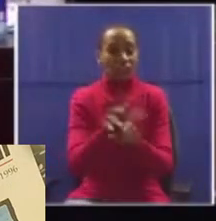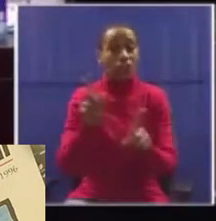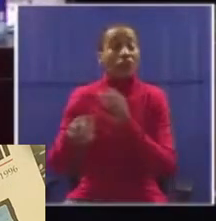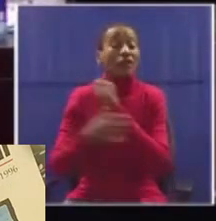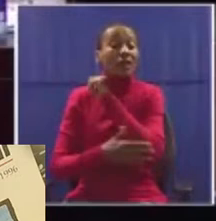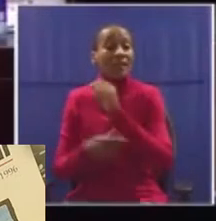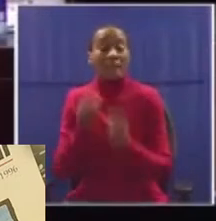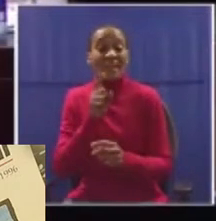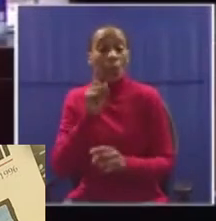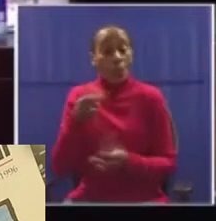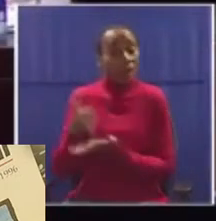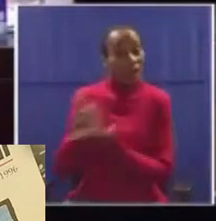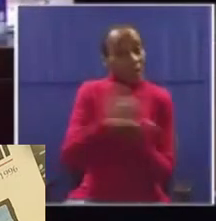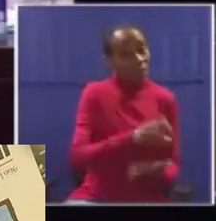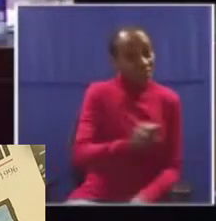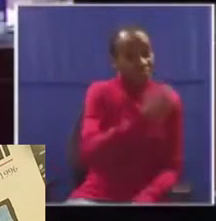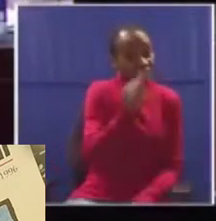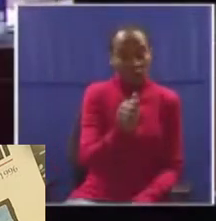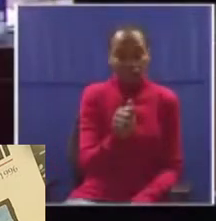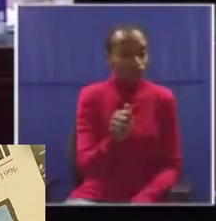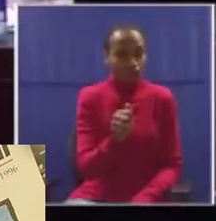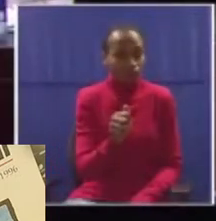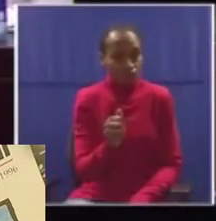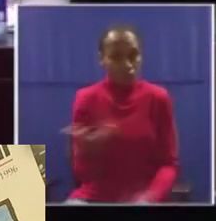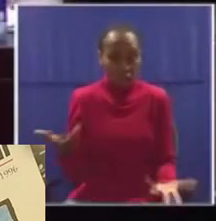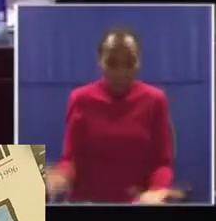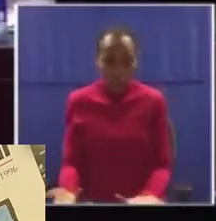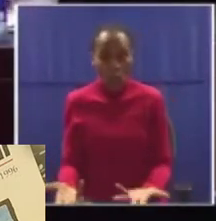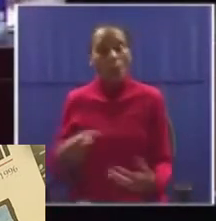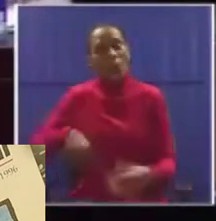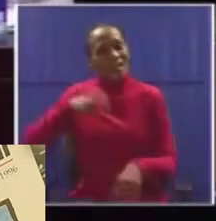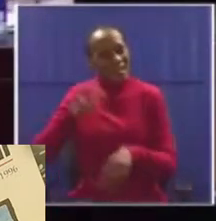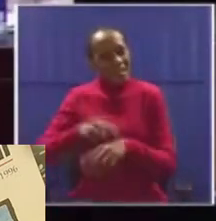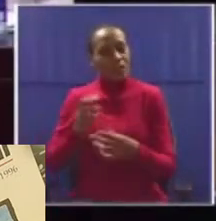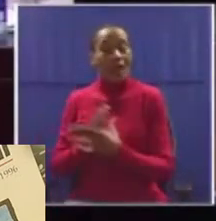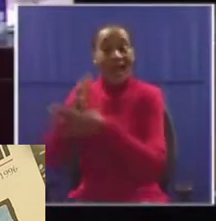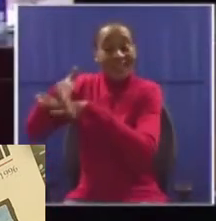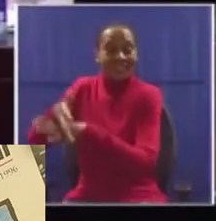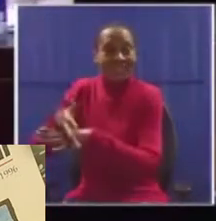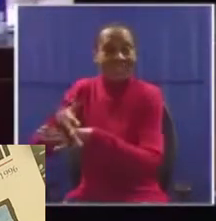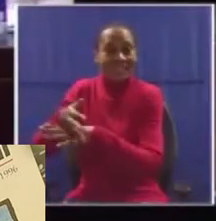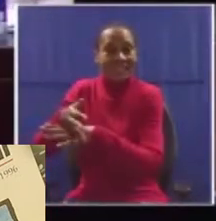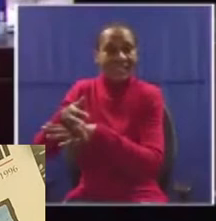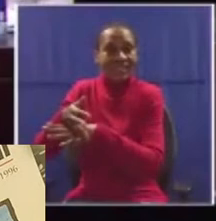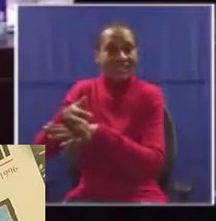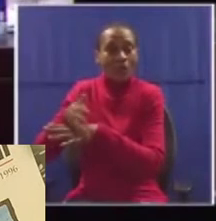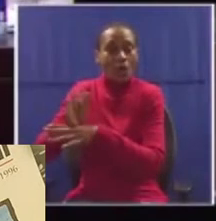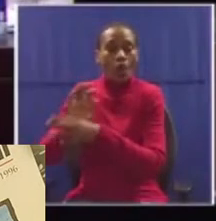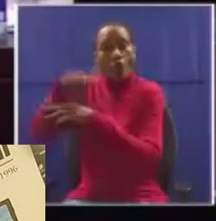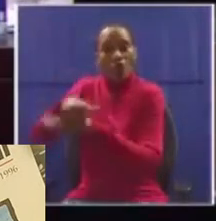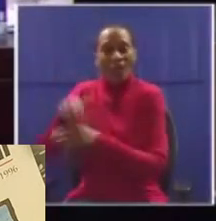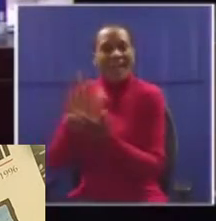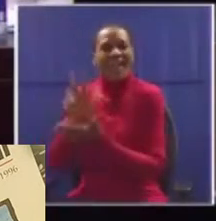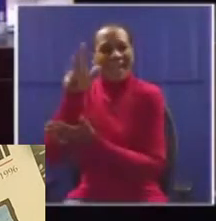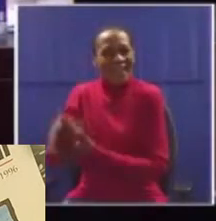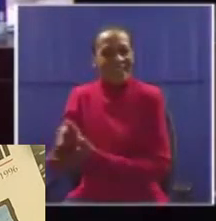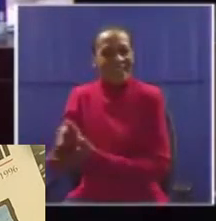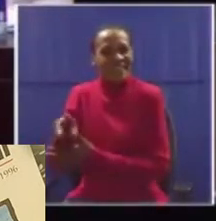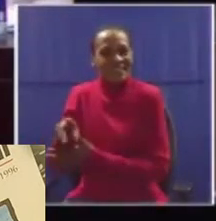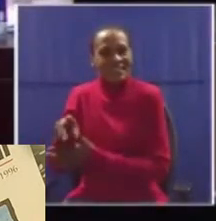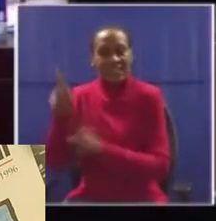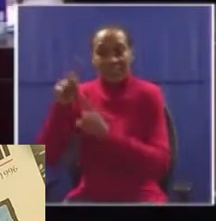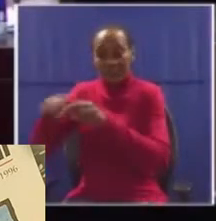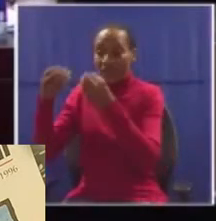debate on the future of agoa the act that provides South Africa with duty-free access to the U.S markets for over 1800 products has begun